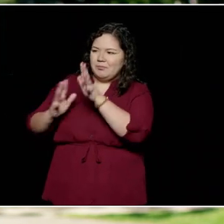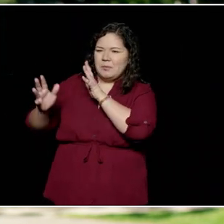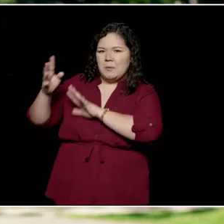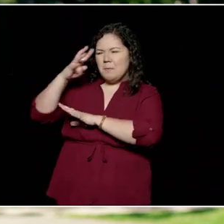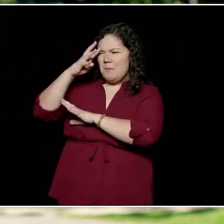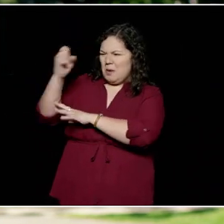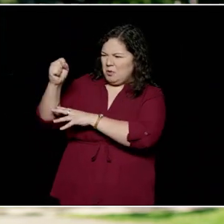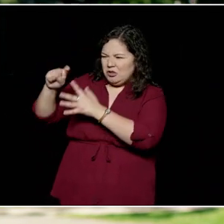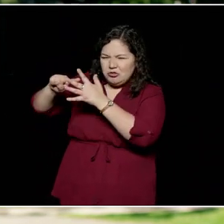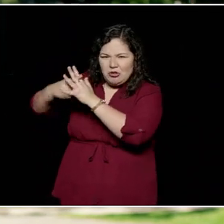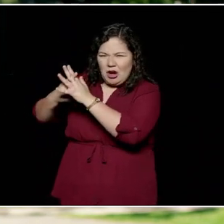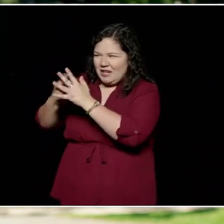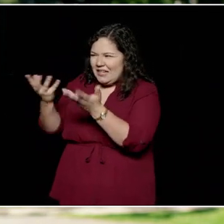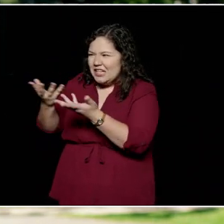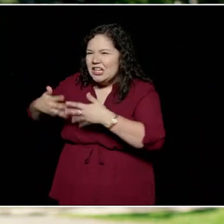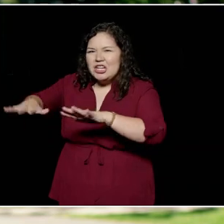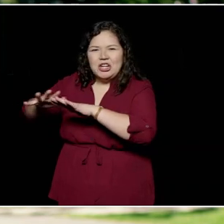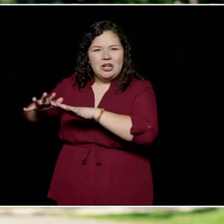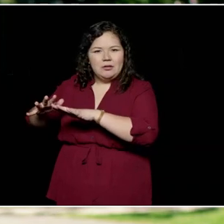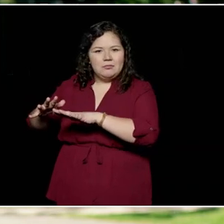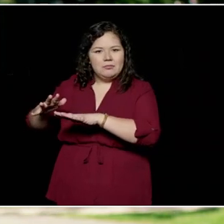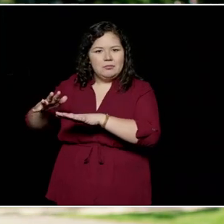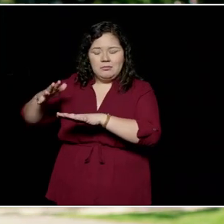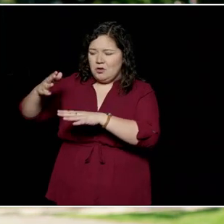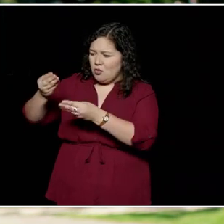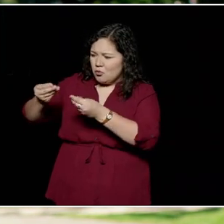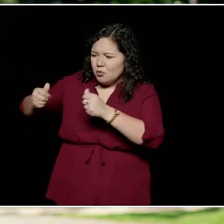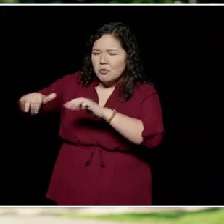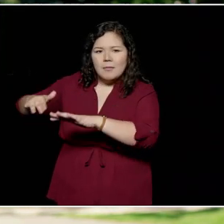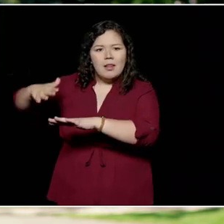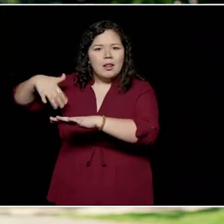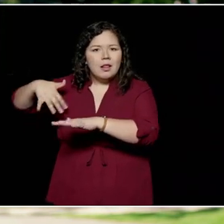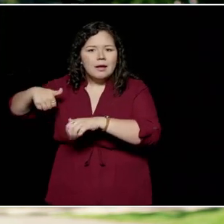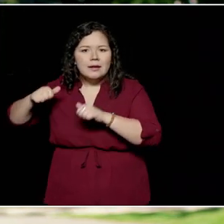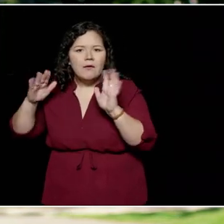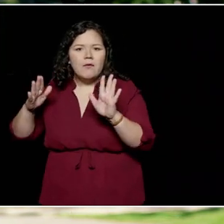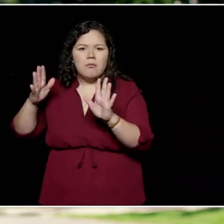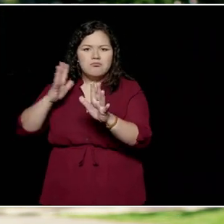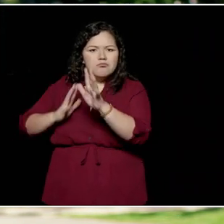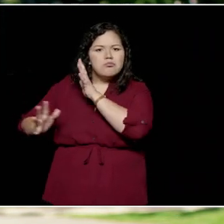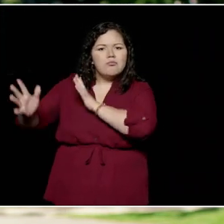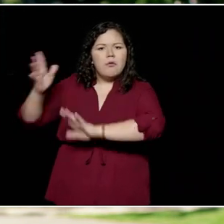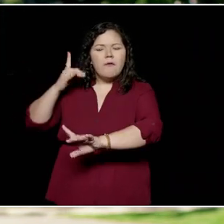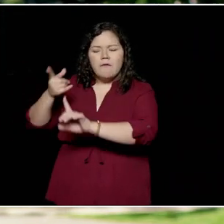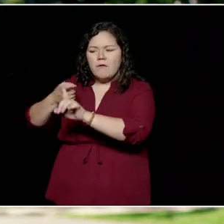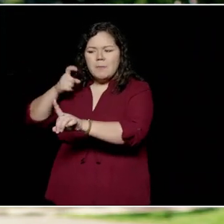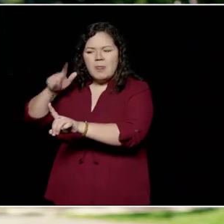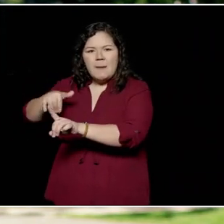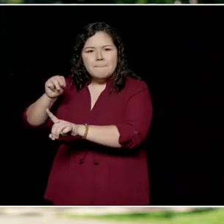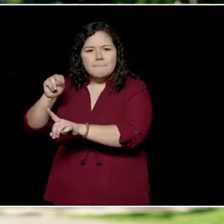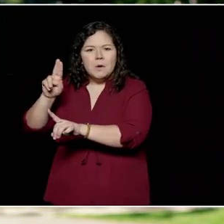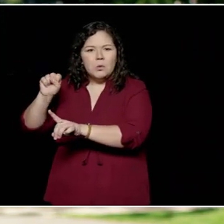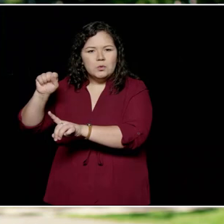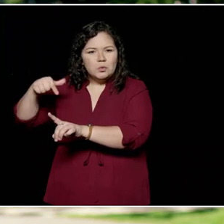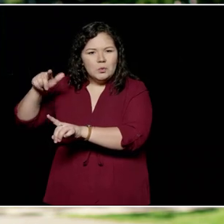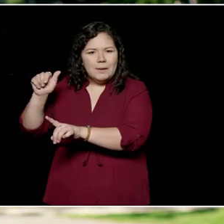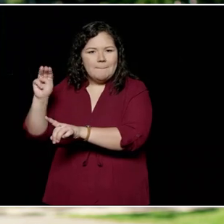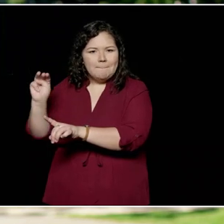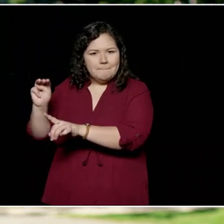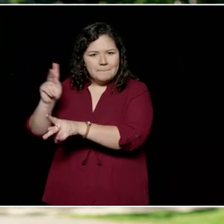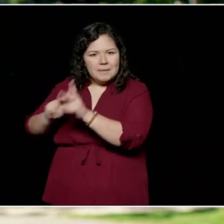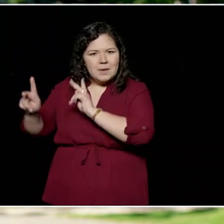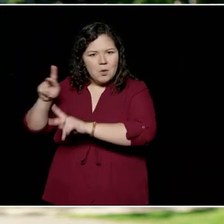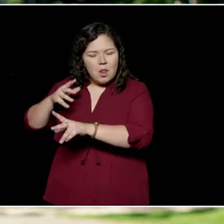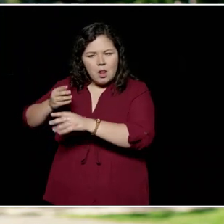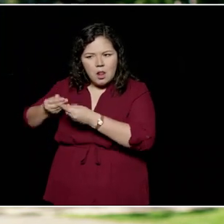here. Wholeness and generational memories stem here, the ancestral, traditional, and